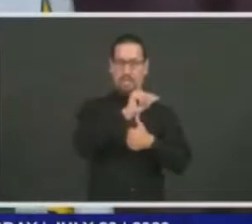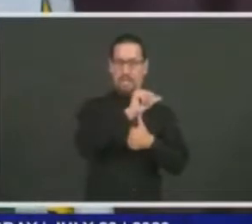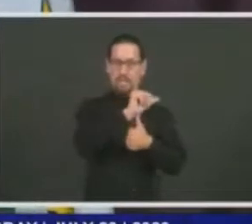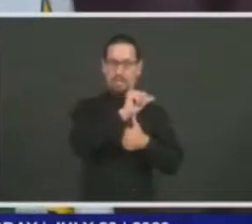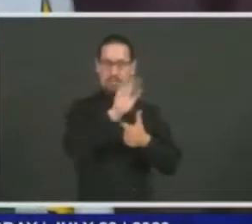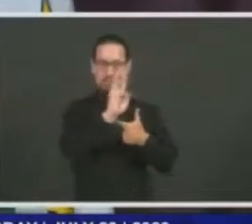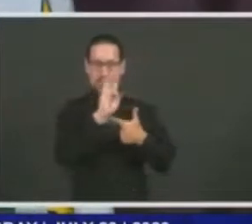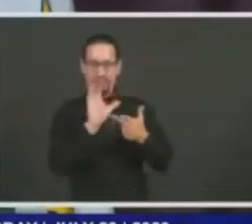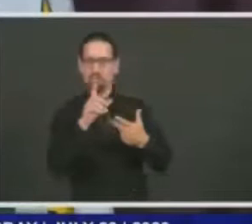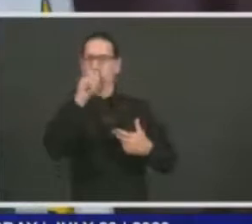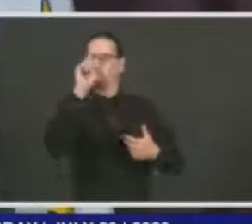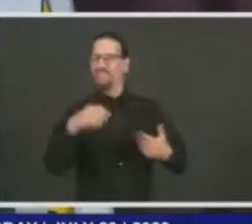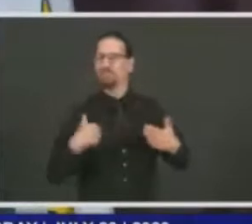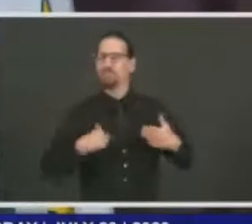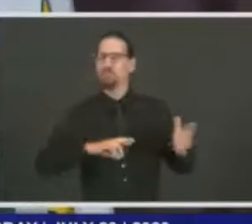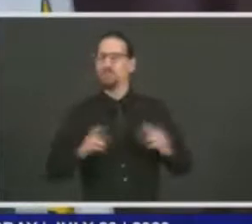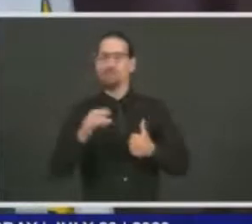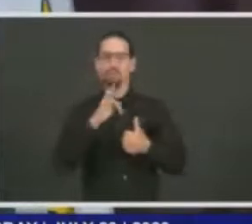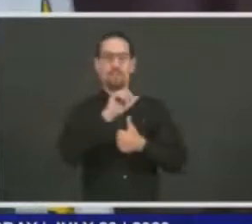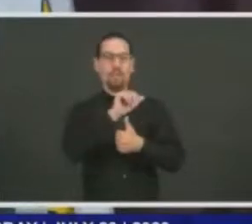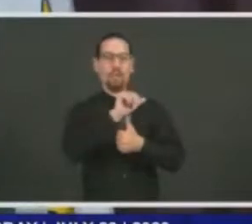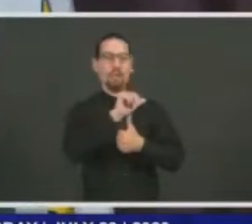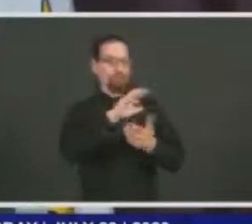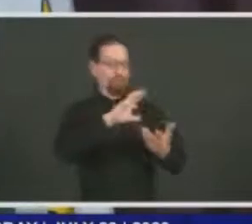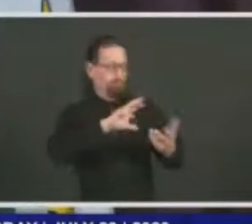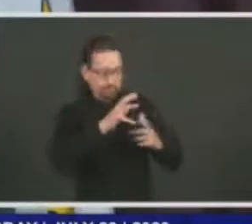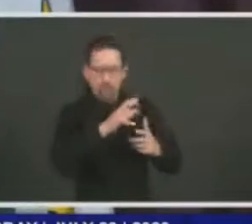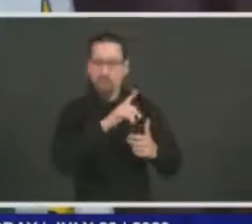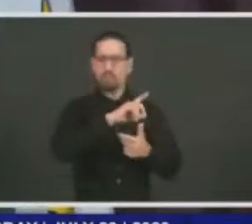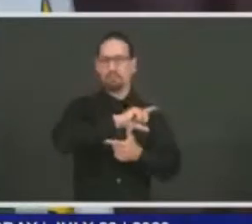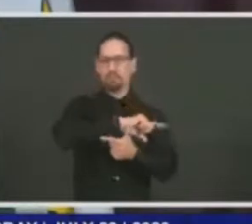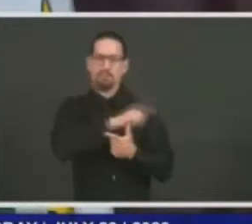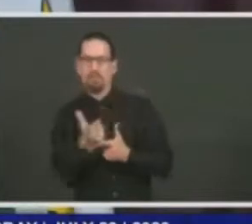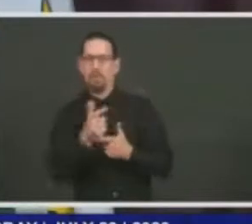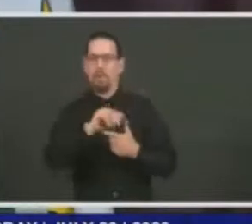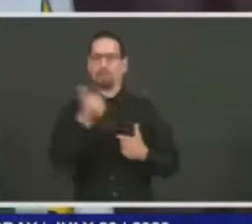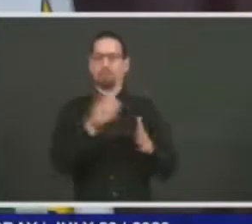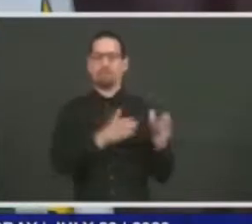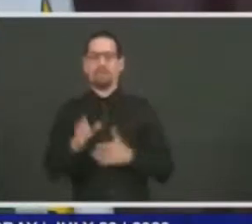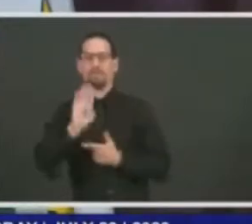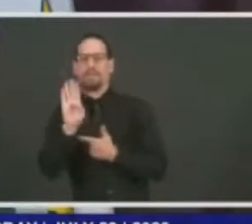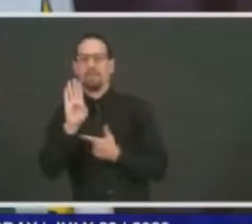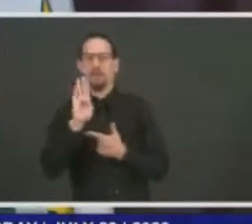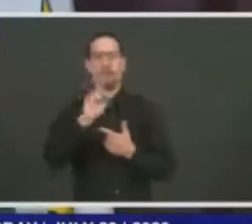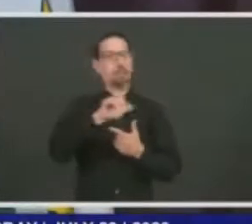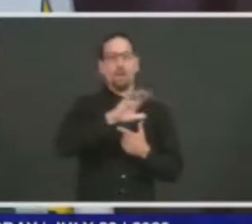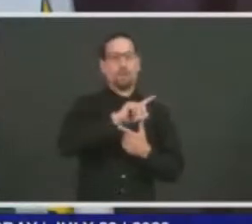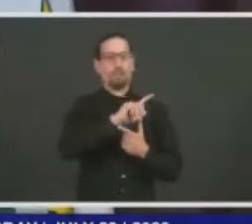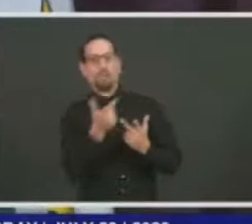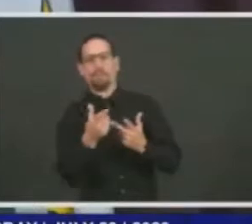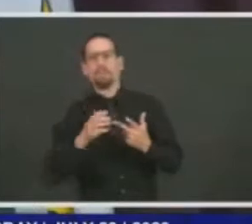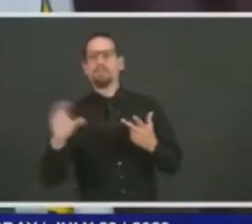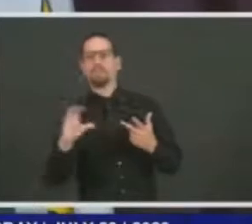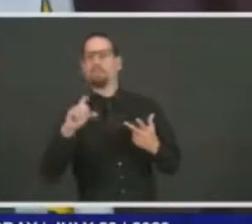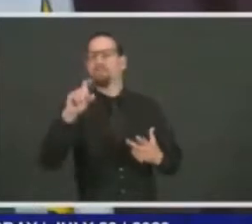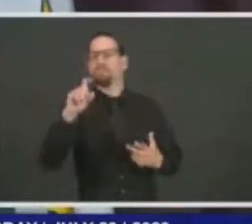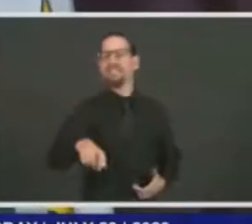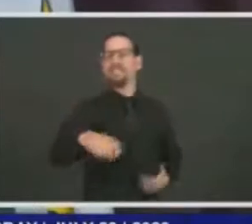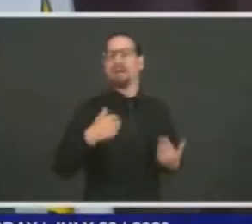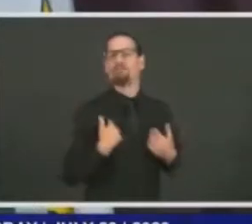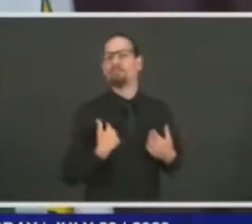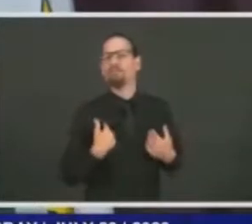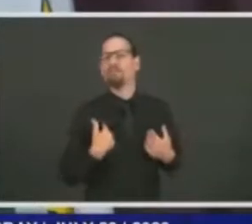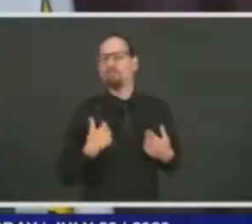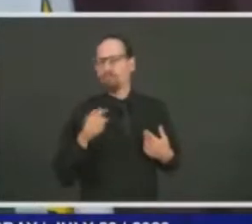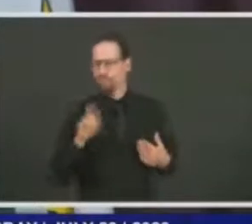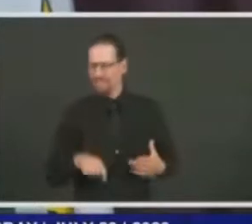So I want to start off briefly by saying where we are here in Rhode Island. Last week, we had